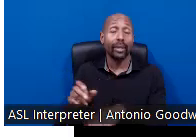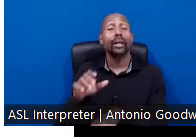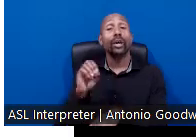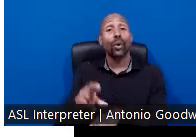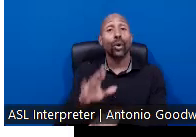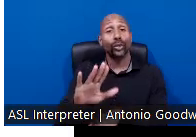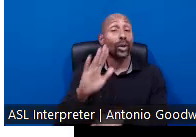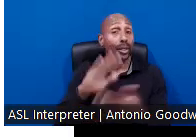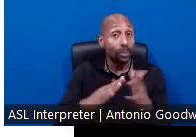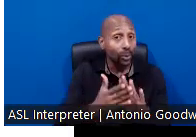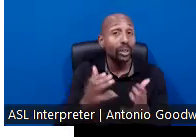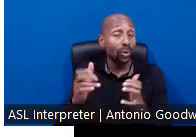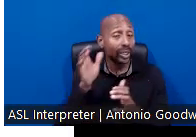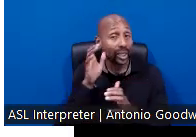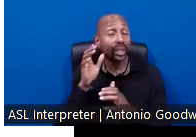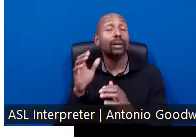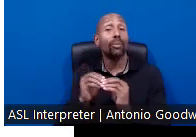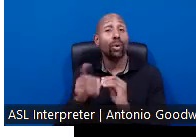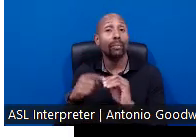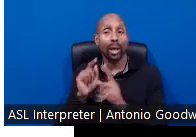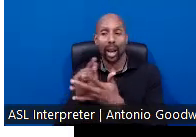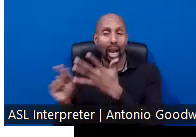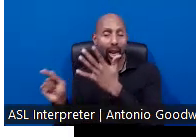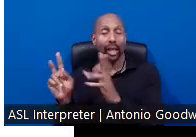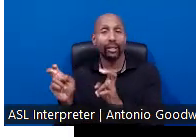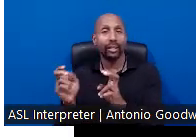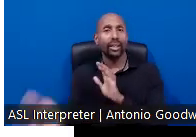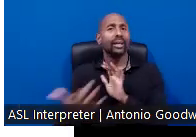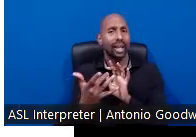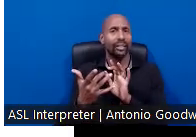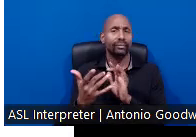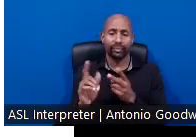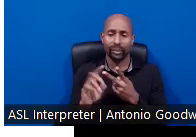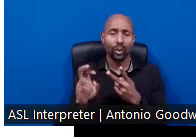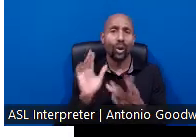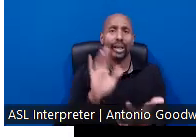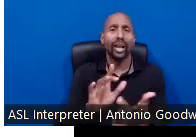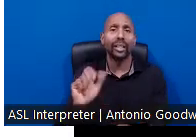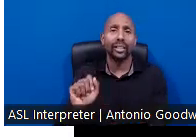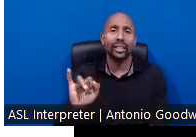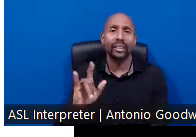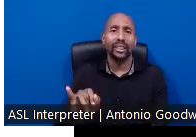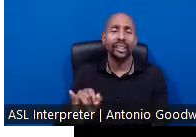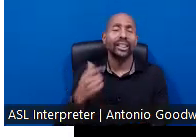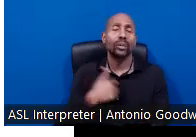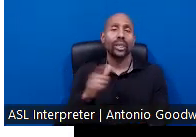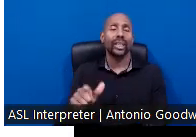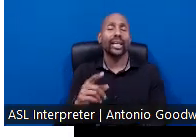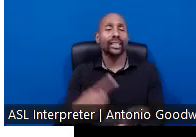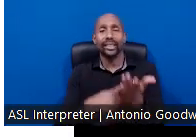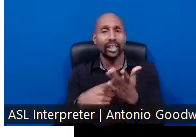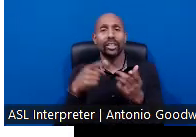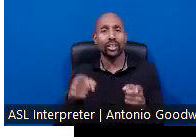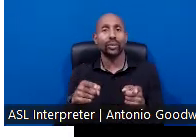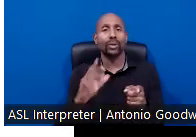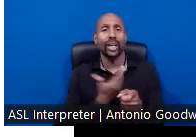myself or Seely. We can, kind of take those high level concerns and either talk about it in a meeting or find some answers for you